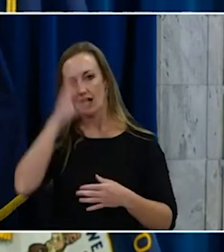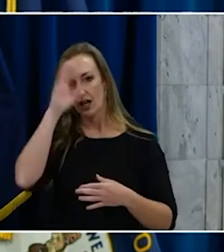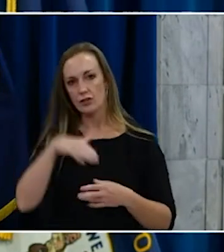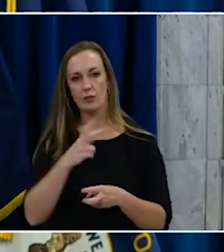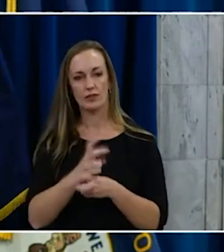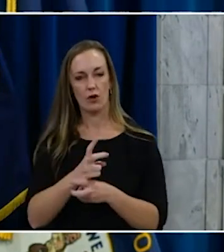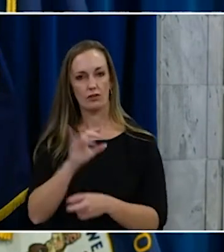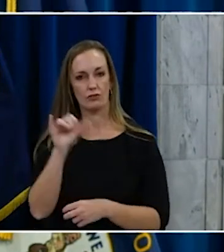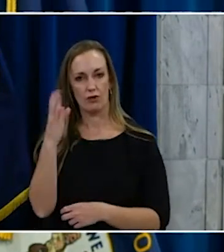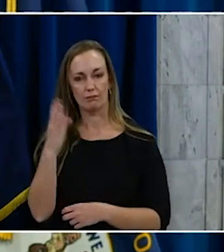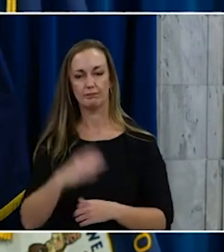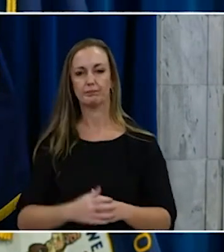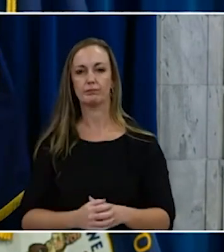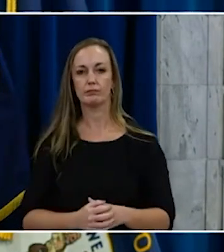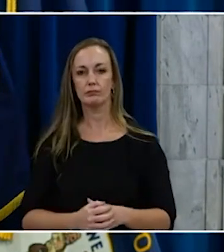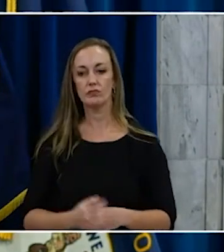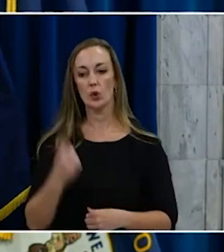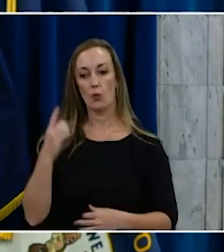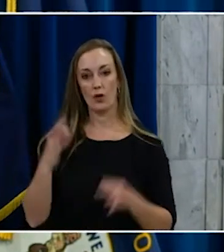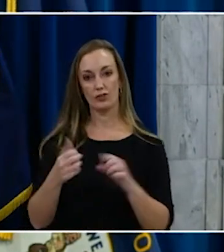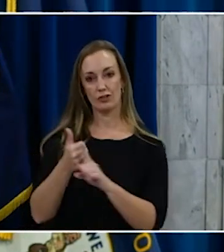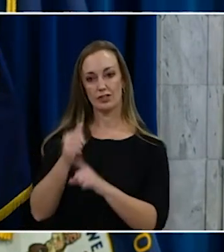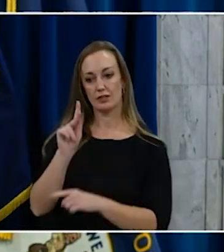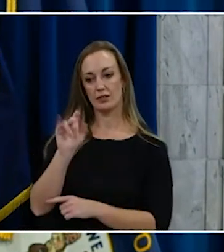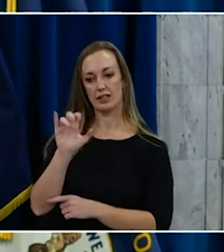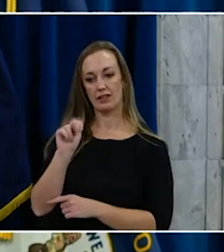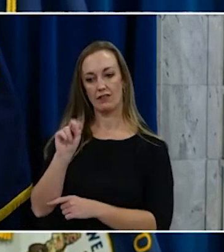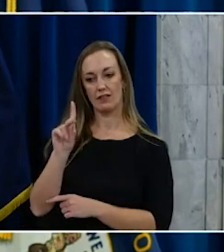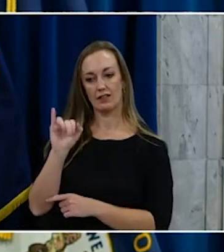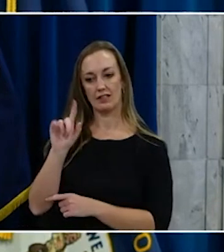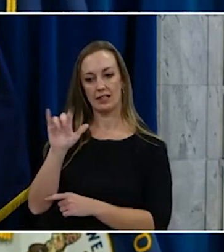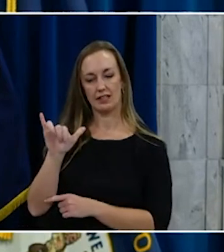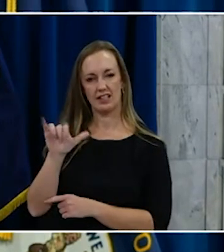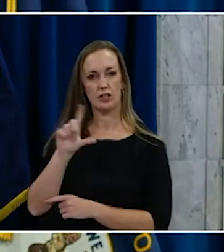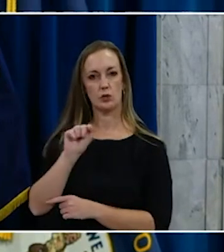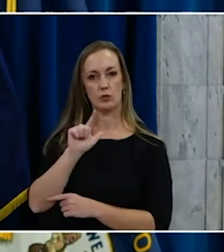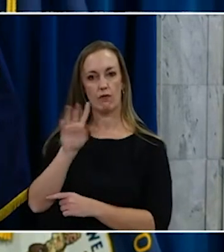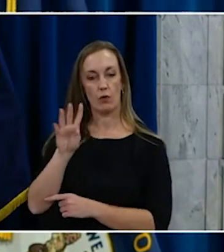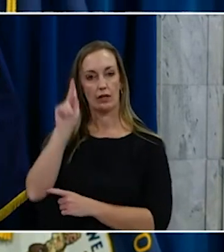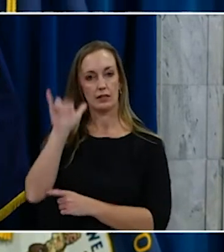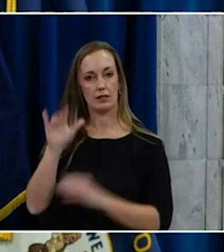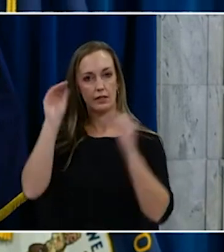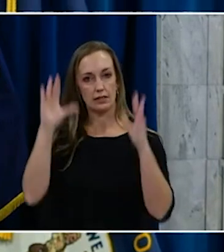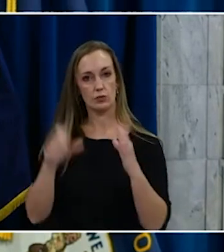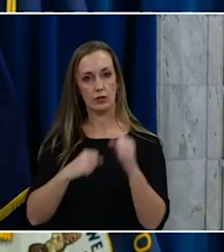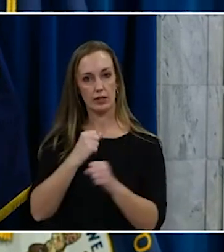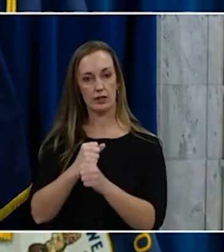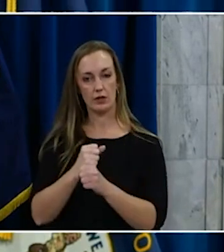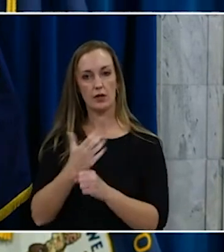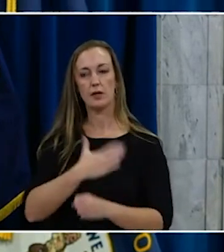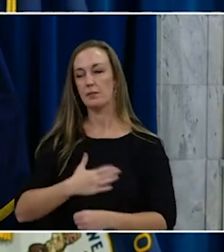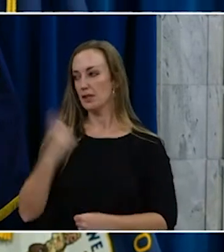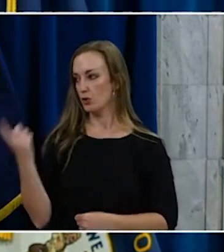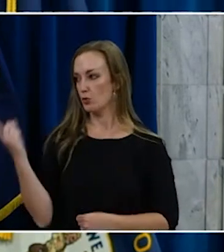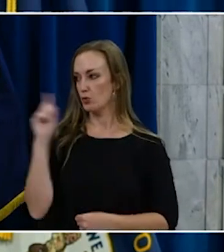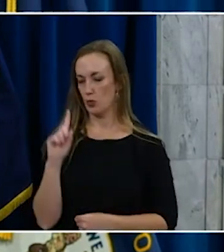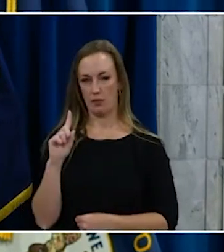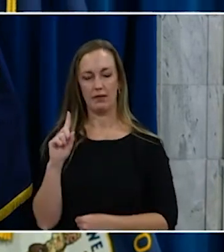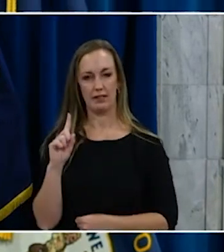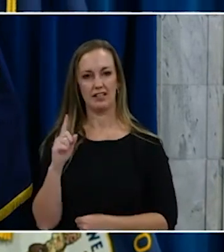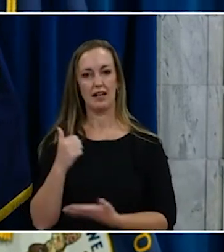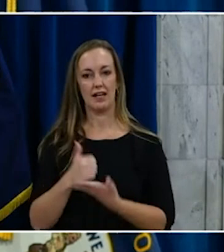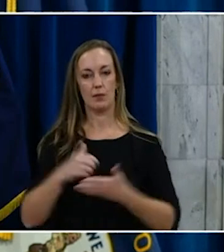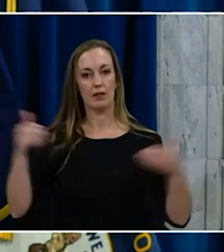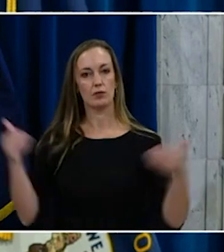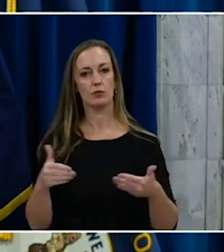job. One of these judges was Kevin Daly, our 2024 Kentucky Teacher of the Year. Kevin, please join me at the podium to help introduce